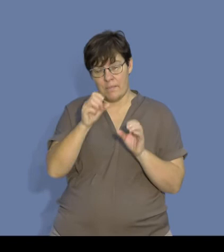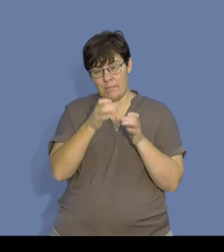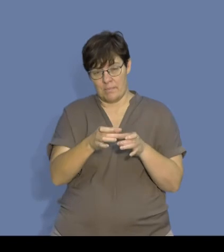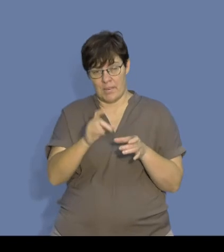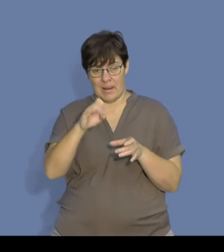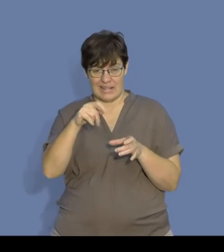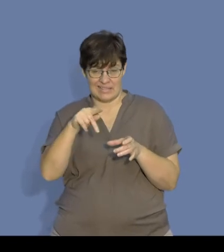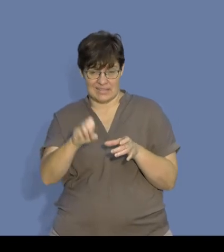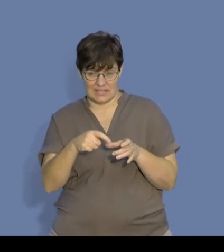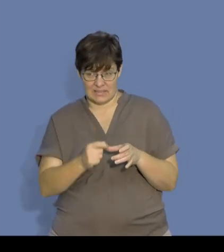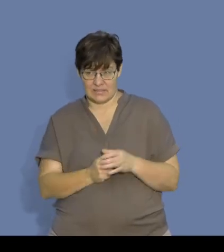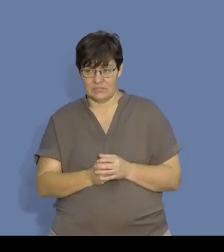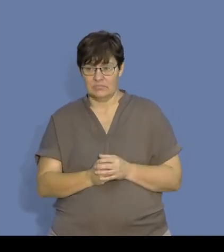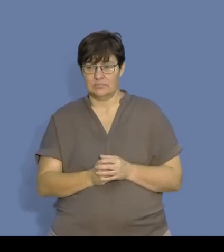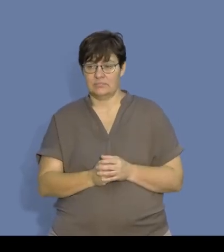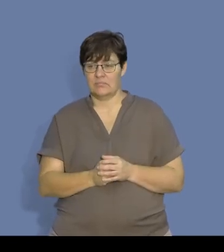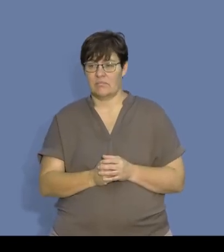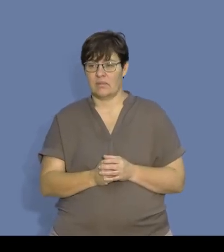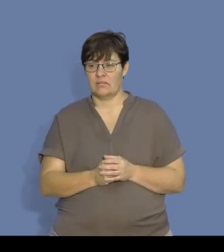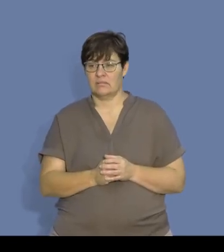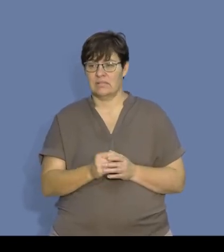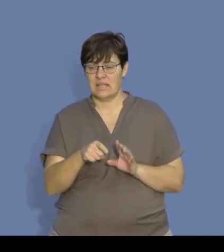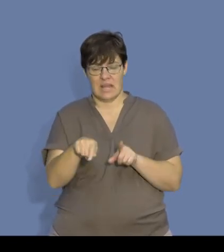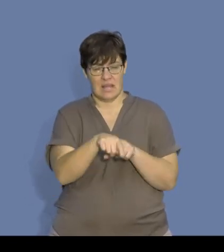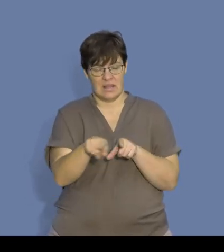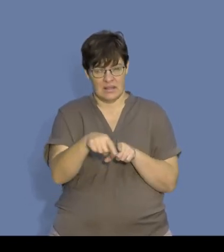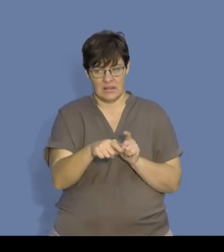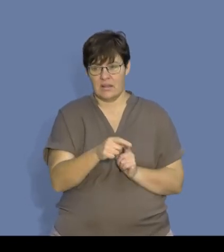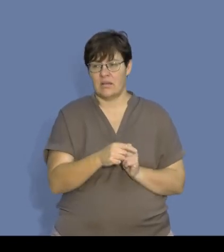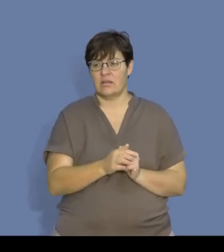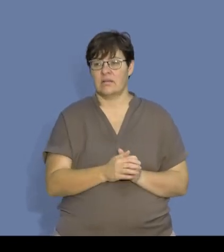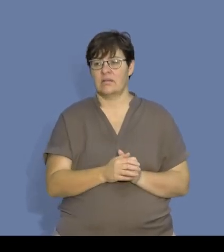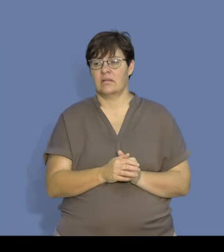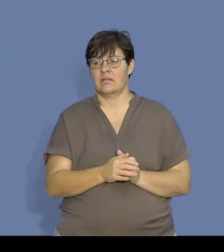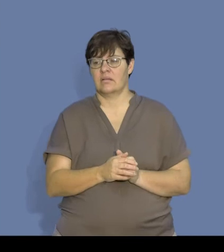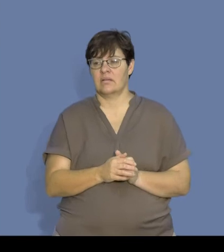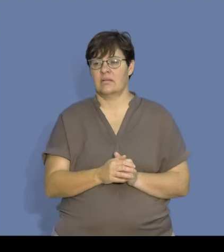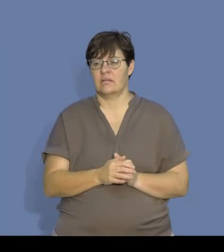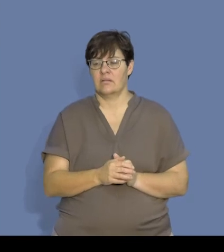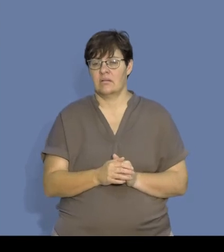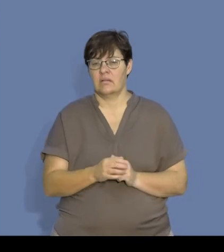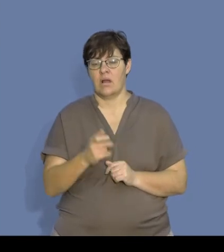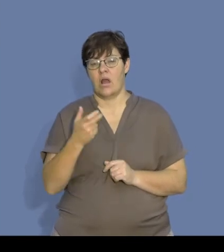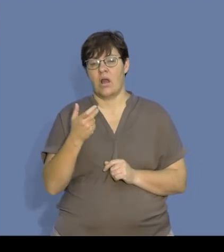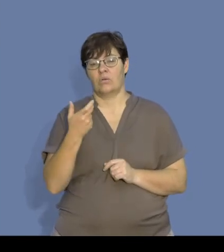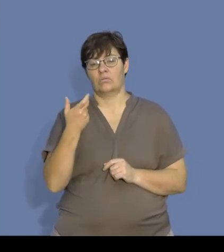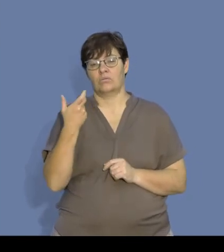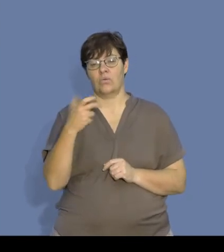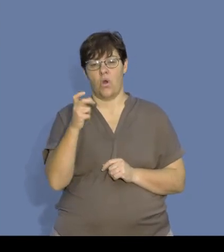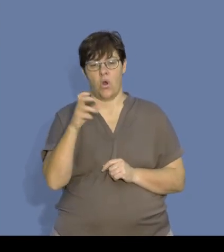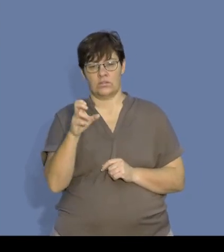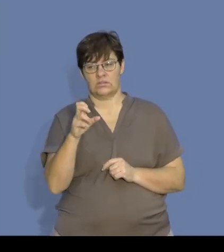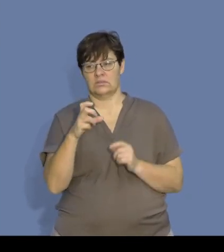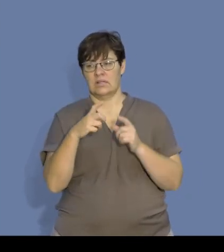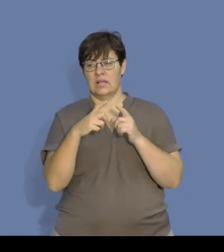And then over here, this little piece there, that's called a gold leaf. What